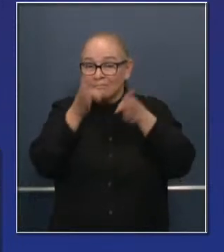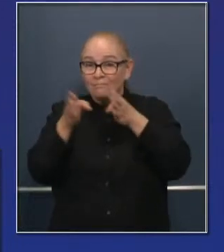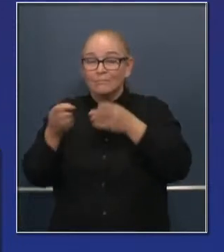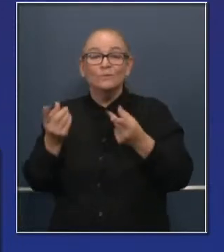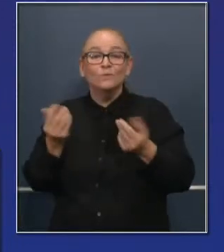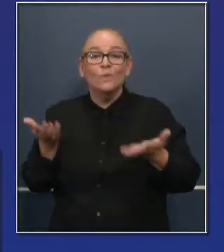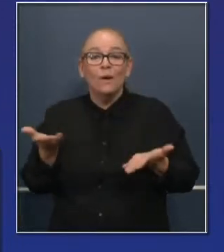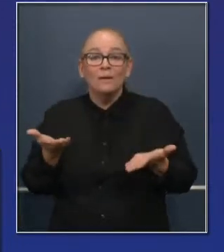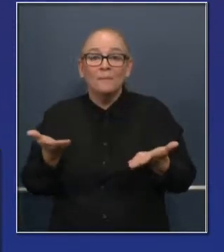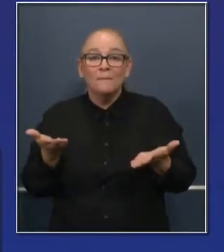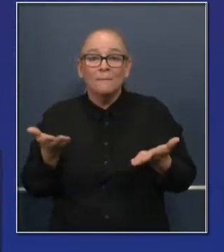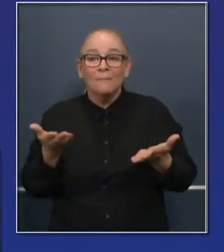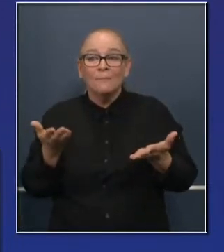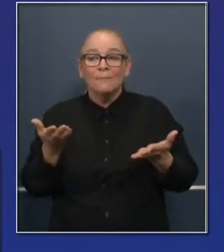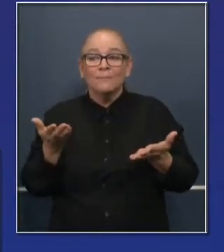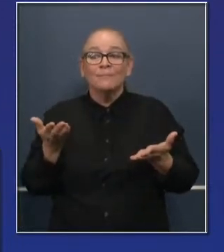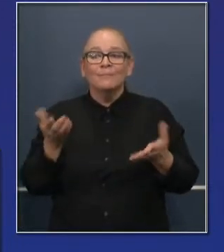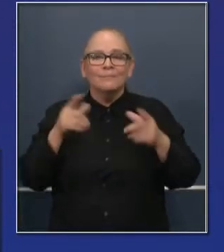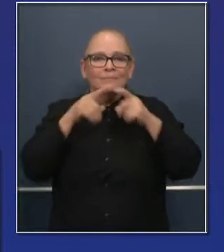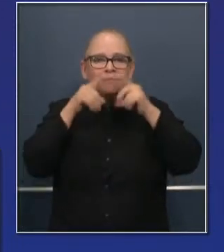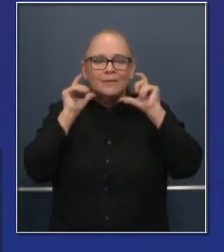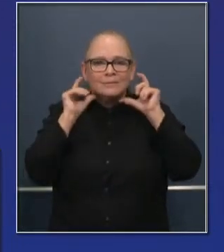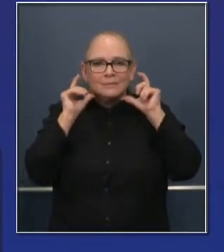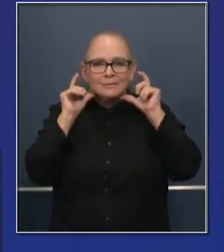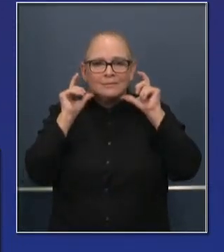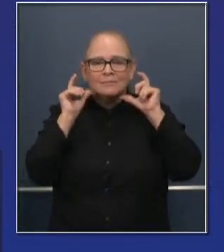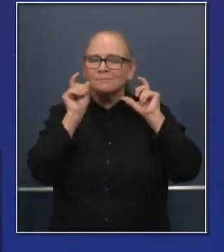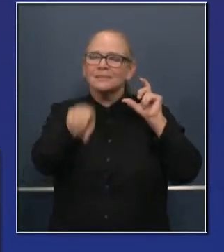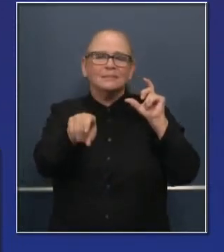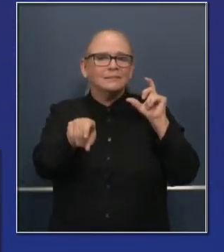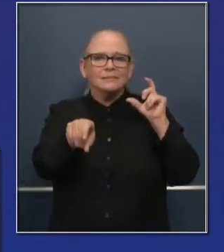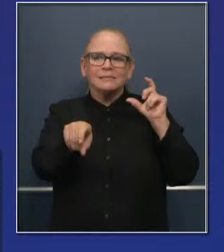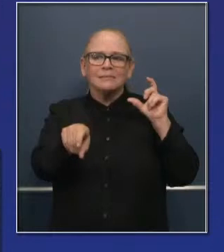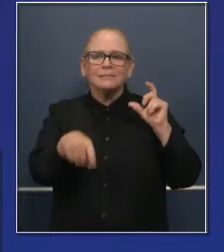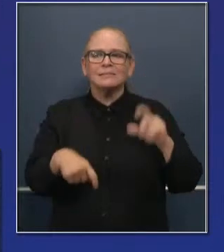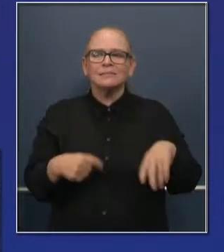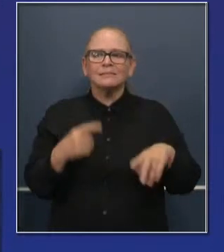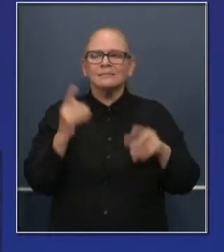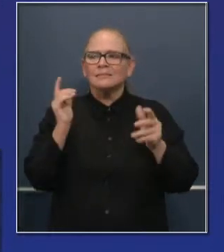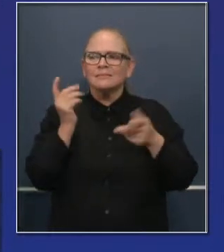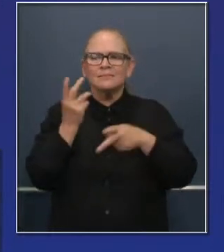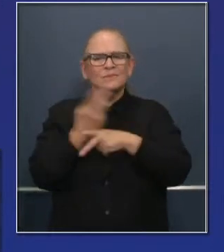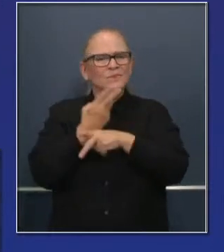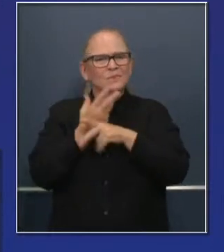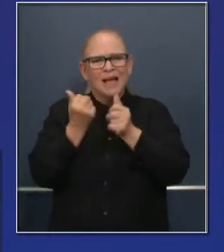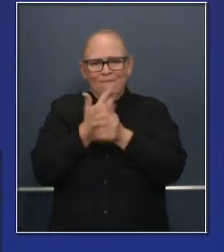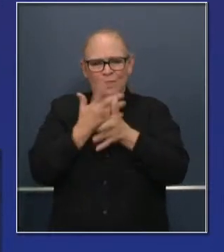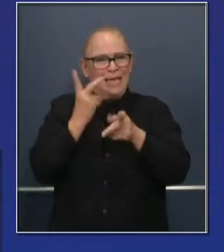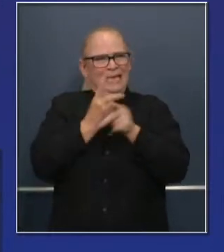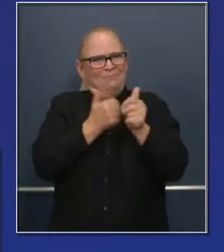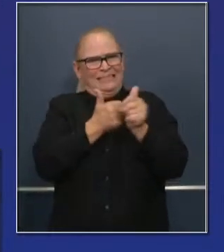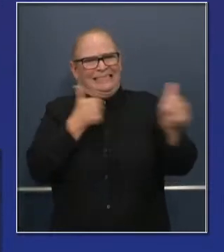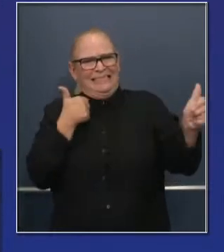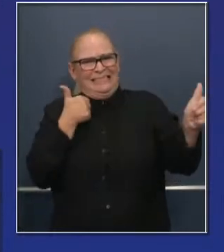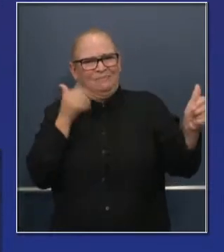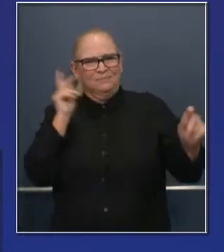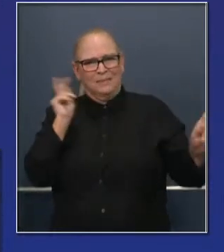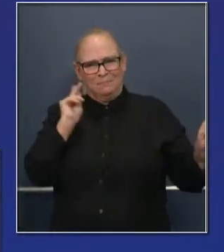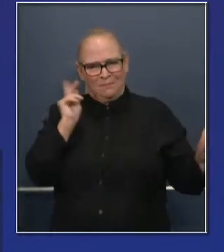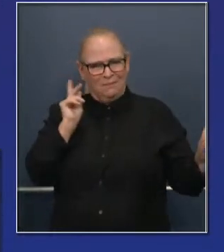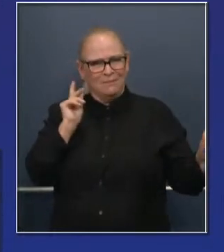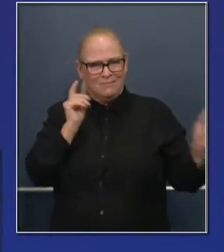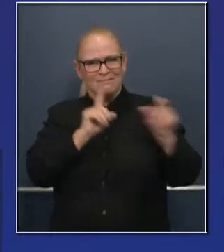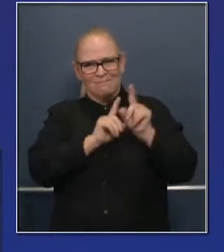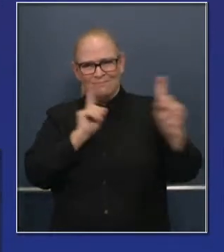non-pharmaceutical intervention you can make is wearing these masks. Again, doing everything in your power to physically distance yourself from people that are not